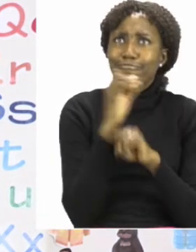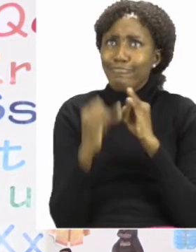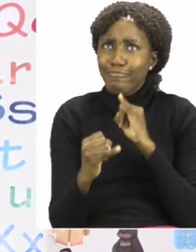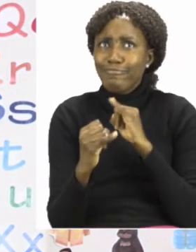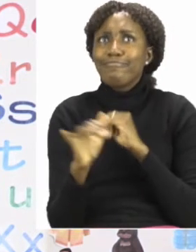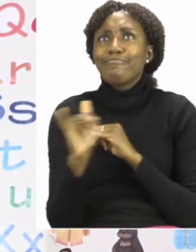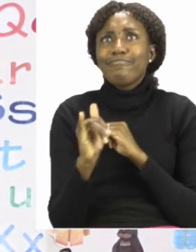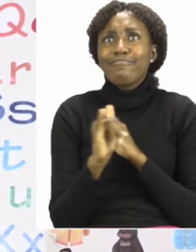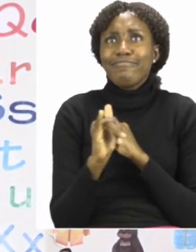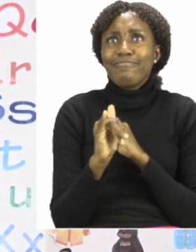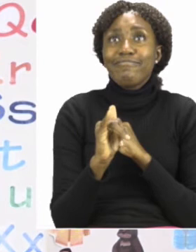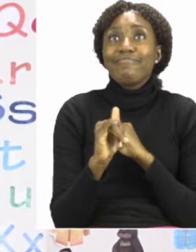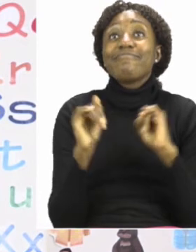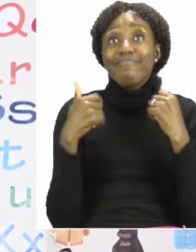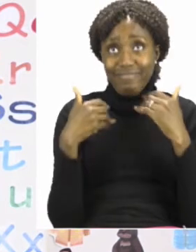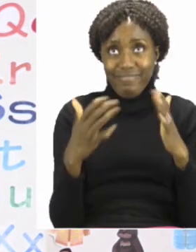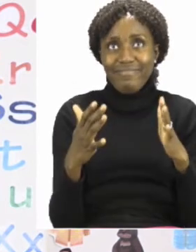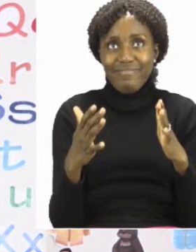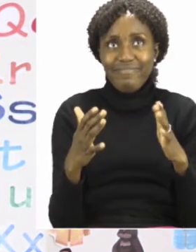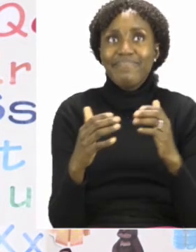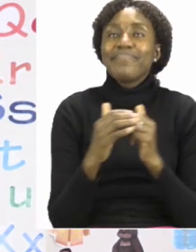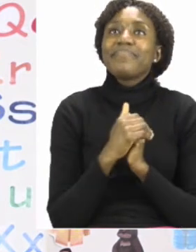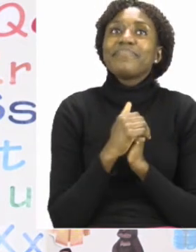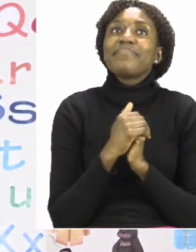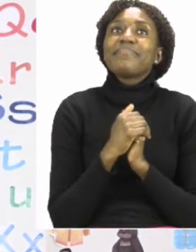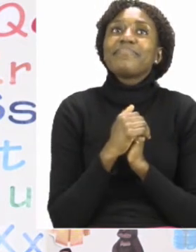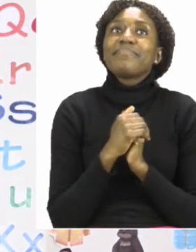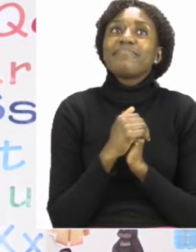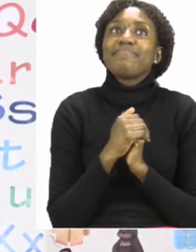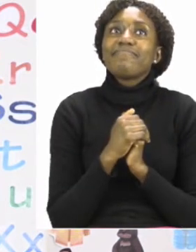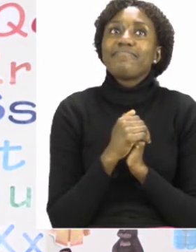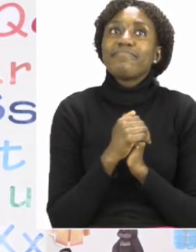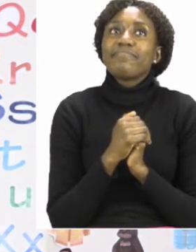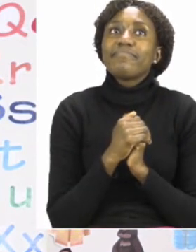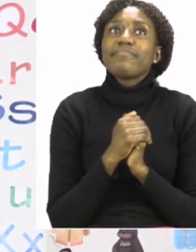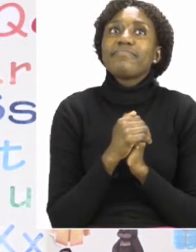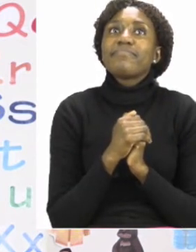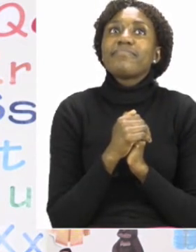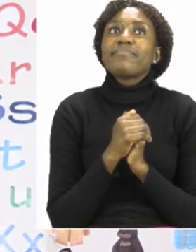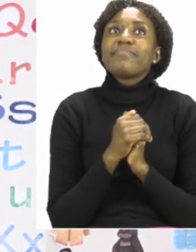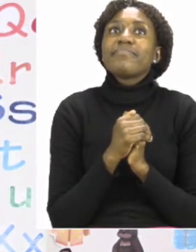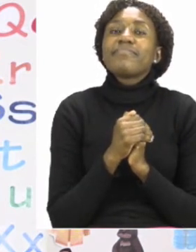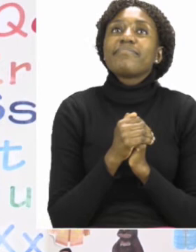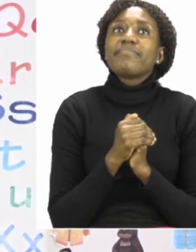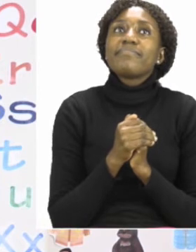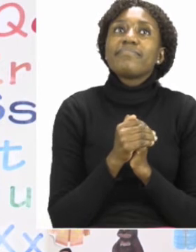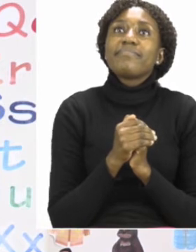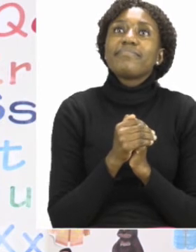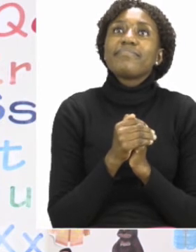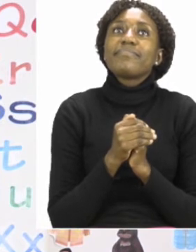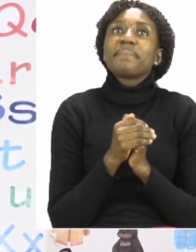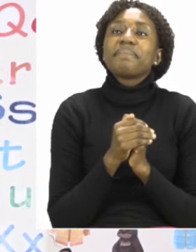last before you color. Then, when you're done with that one, we can move on to the next fun